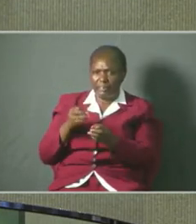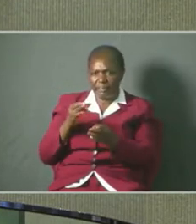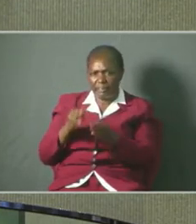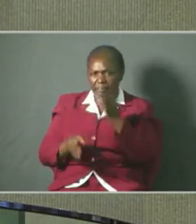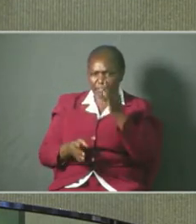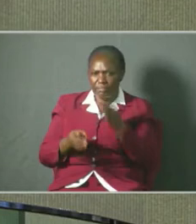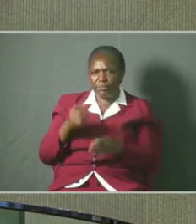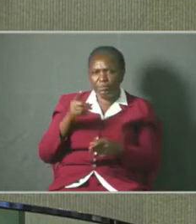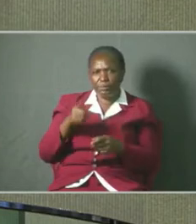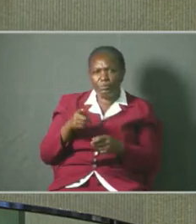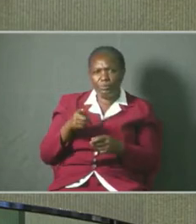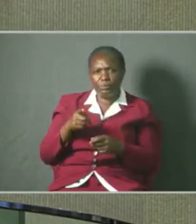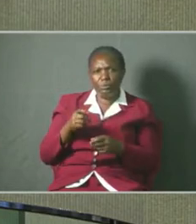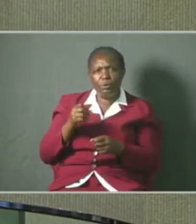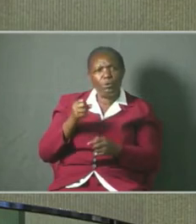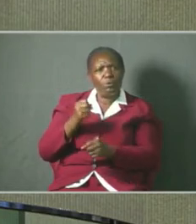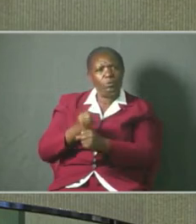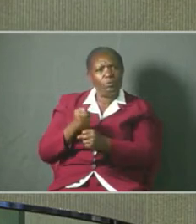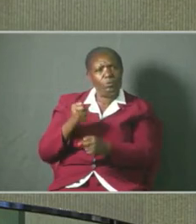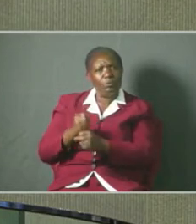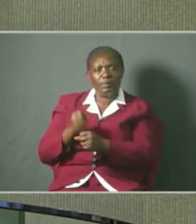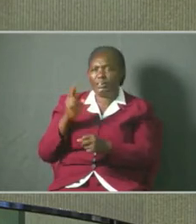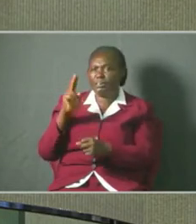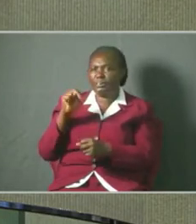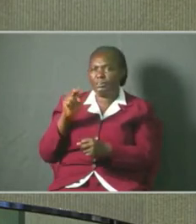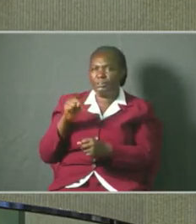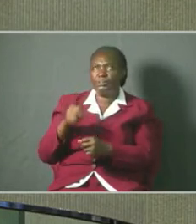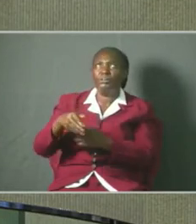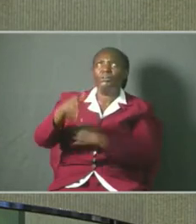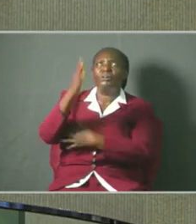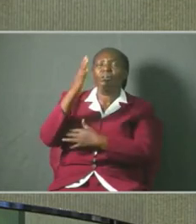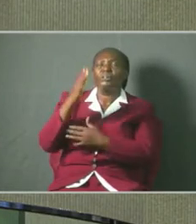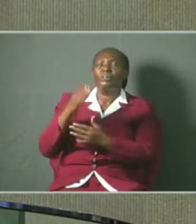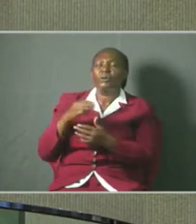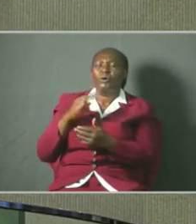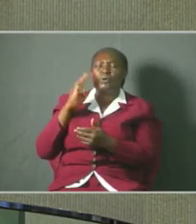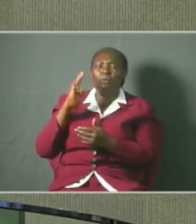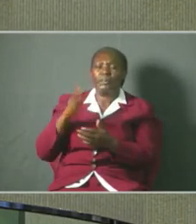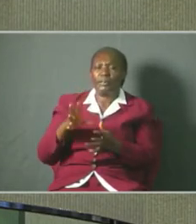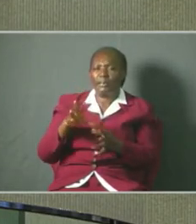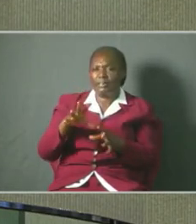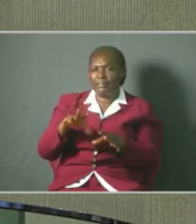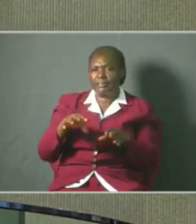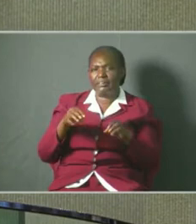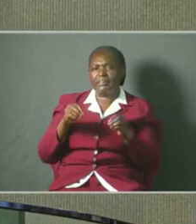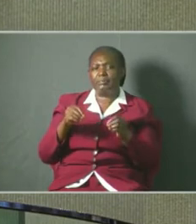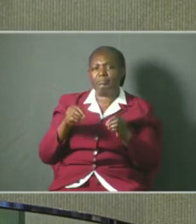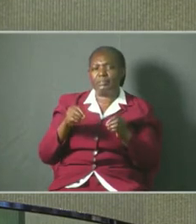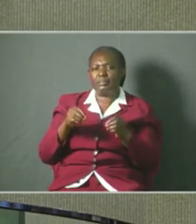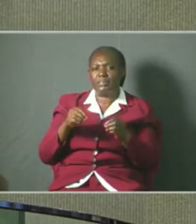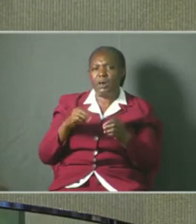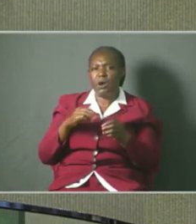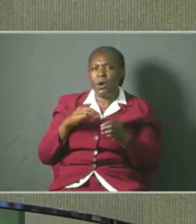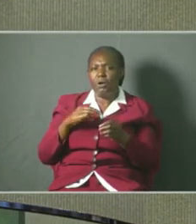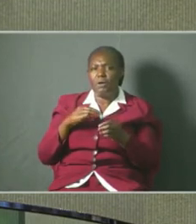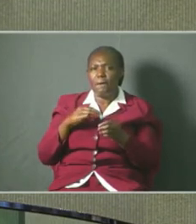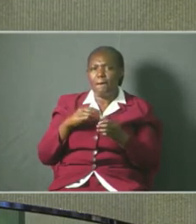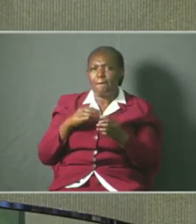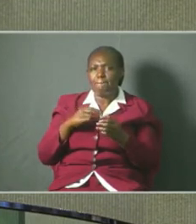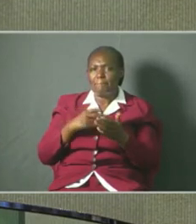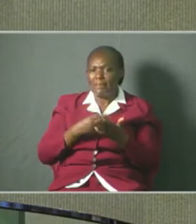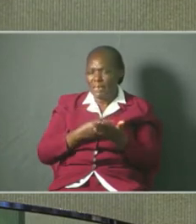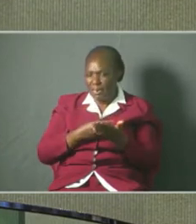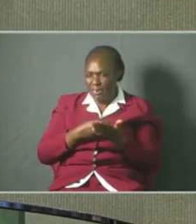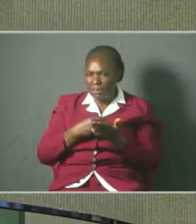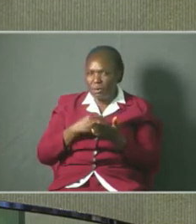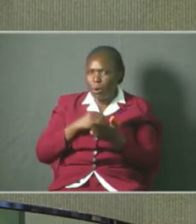the instruments. God will accept the wholehearted service and will himself make up